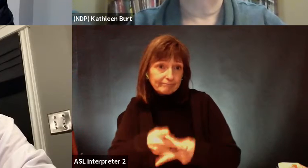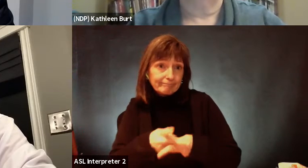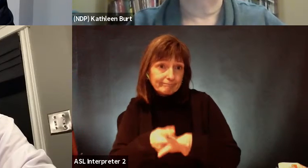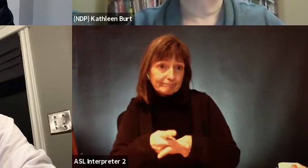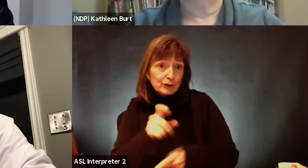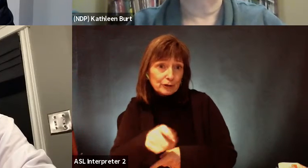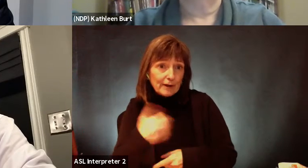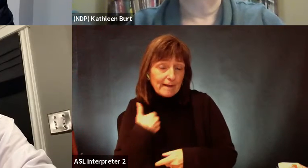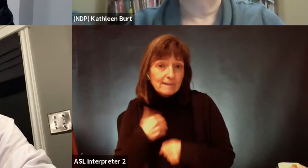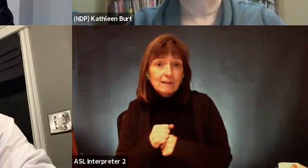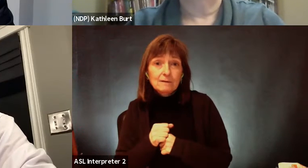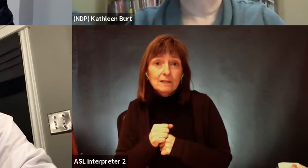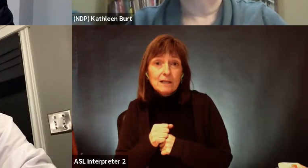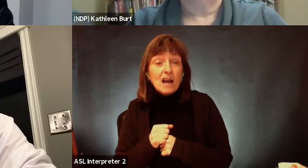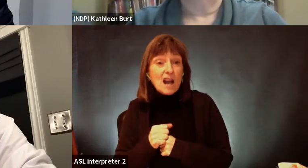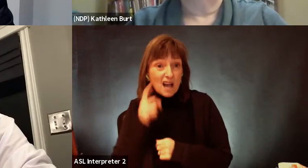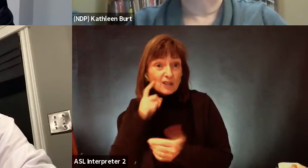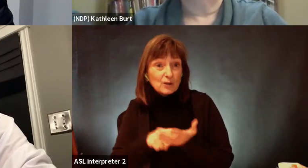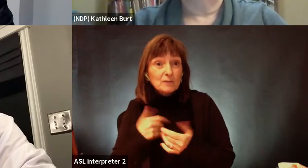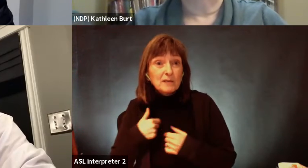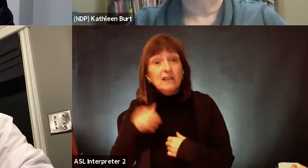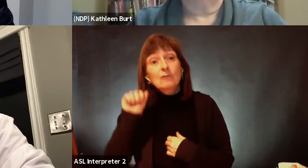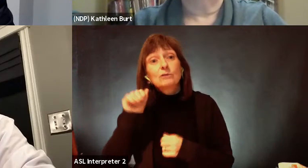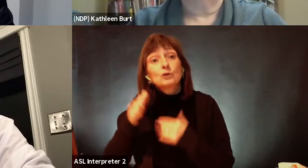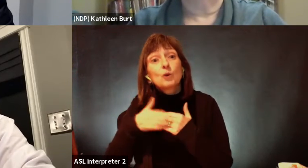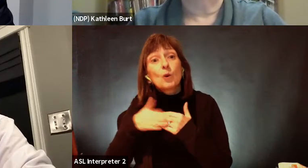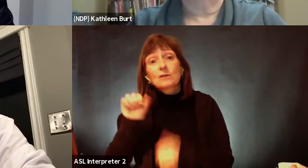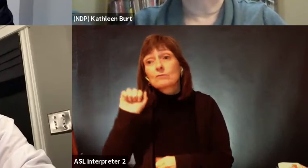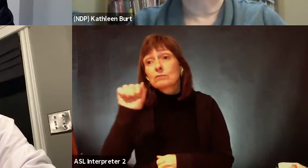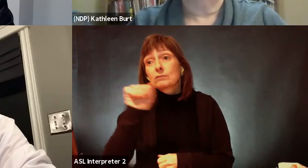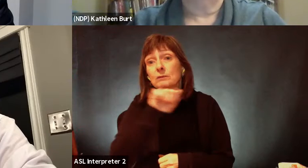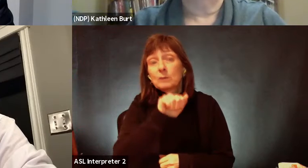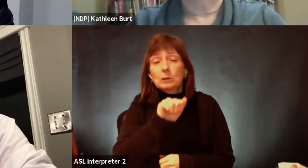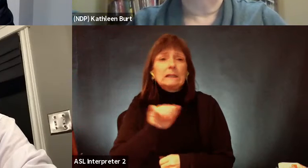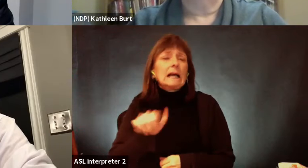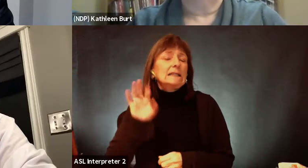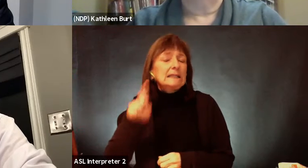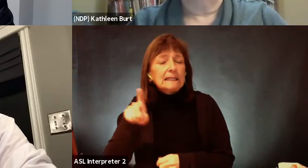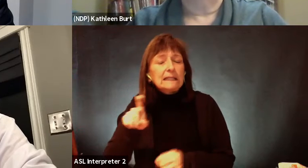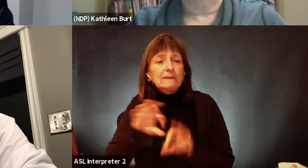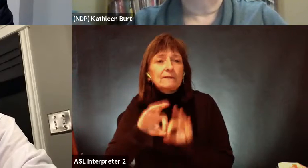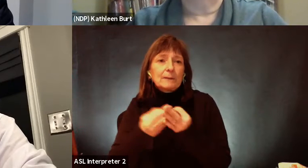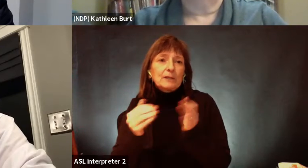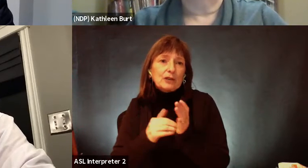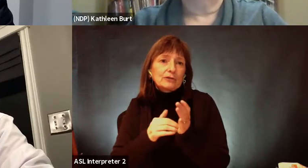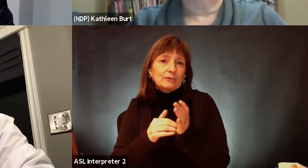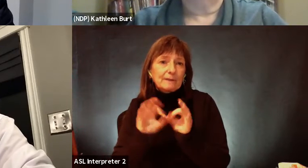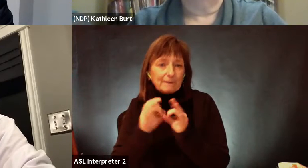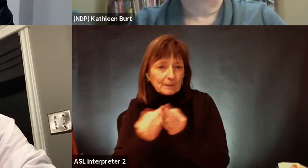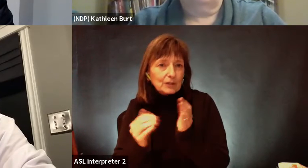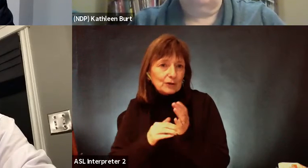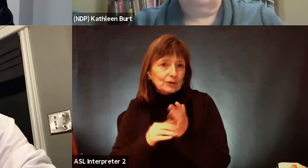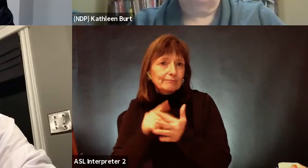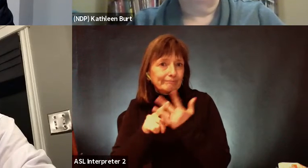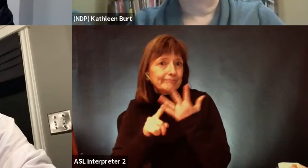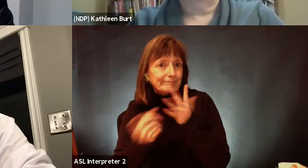and Conception Bay South, that they need access to a family doctor. And I know, as an MHA, I